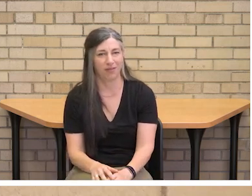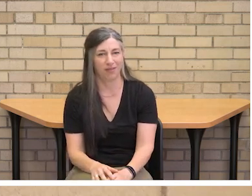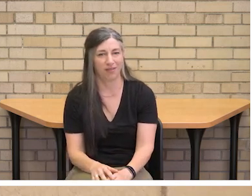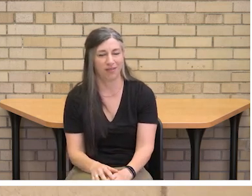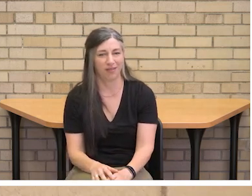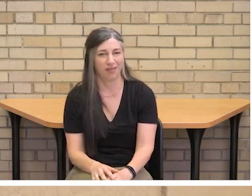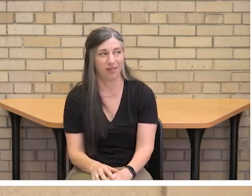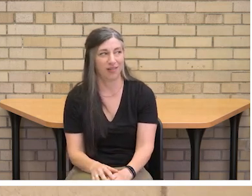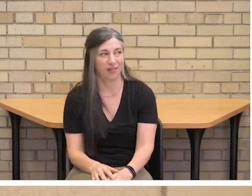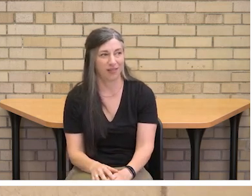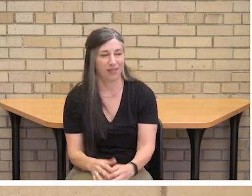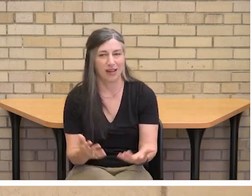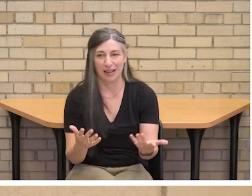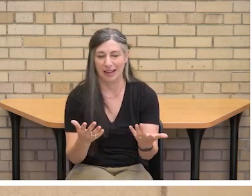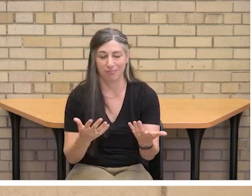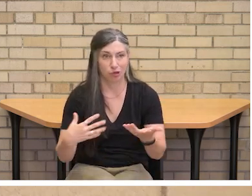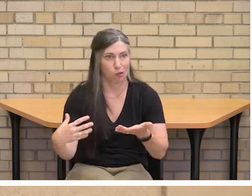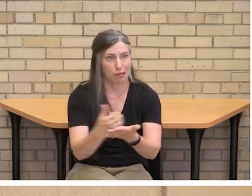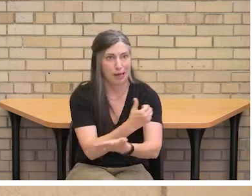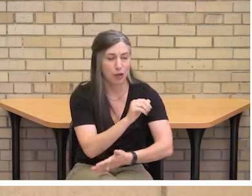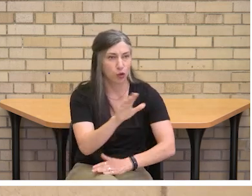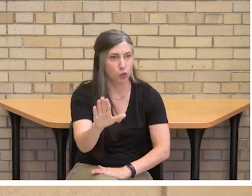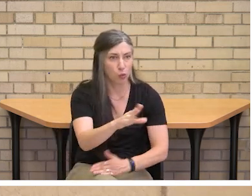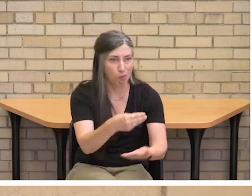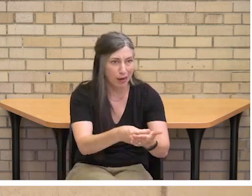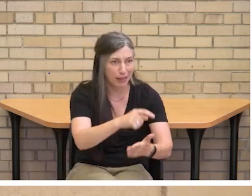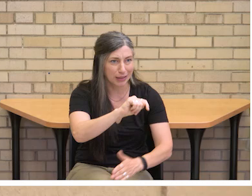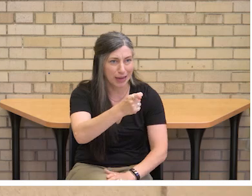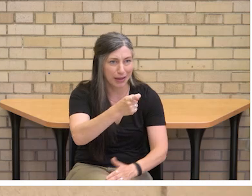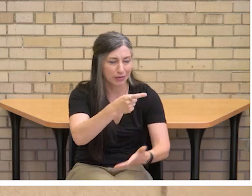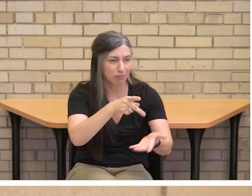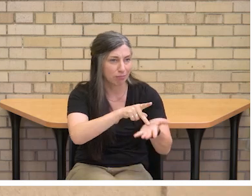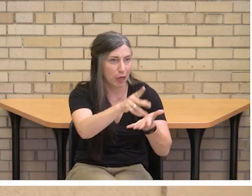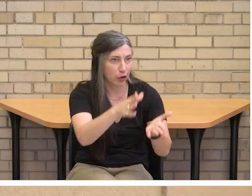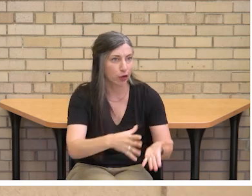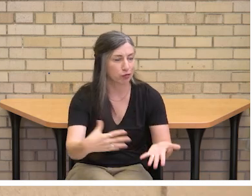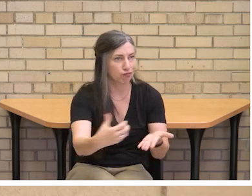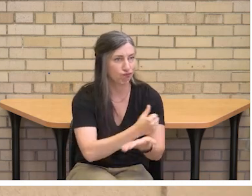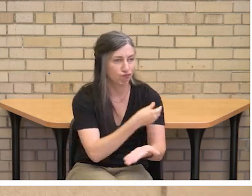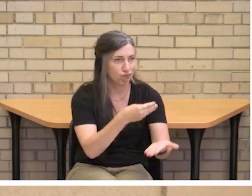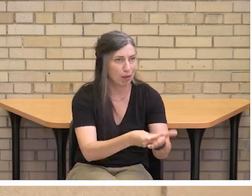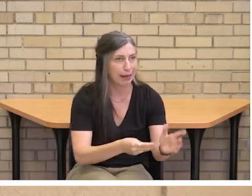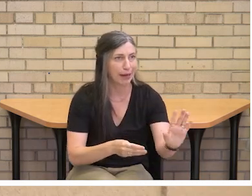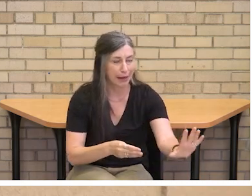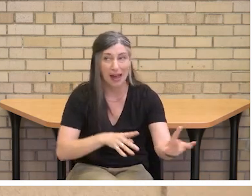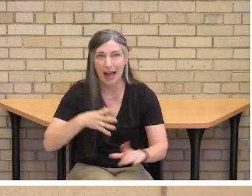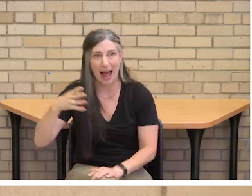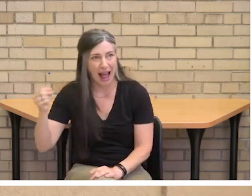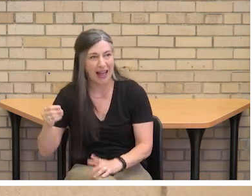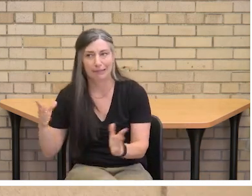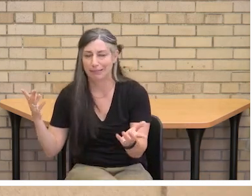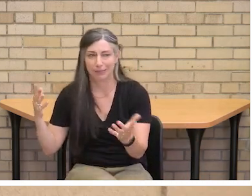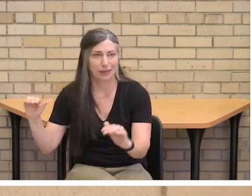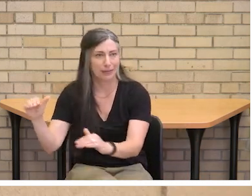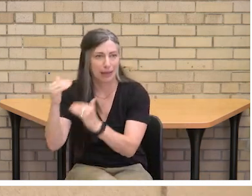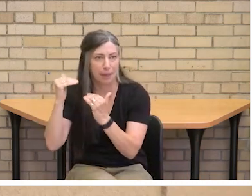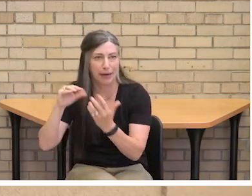taxpayer dollars most effectively and also minimizing the amount of disruption. So